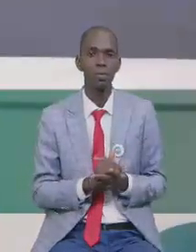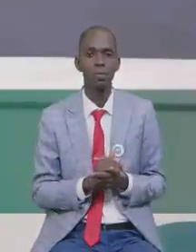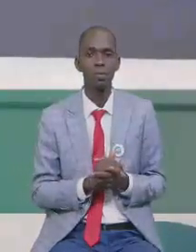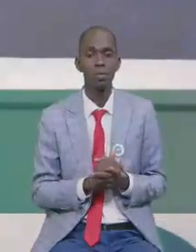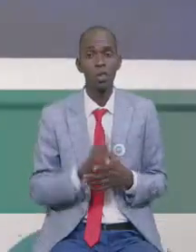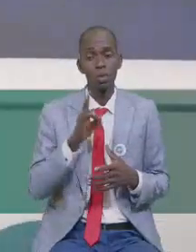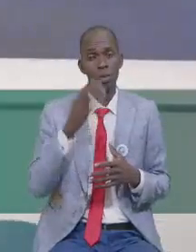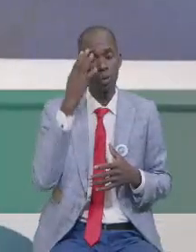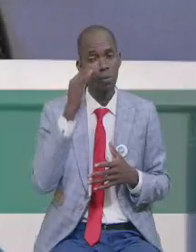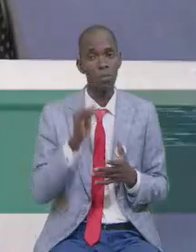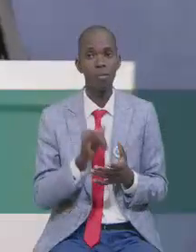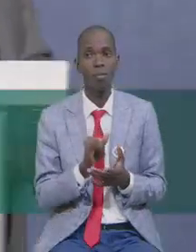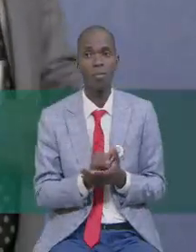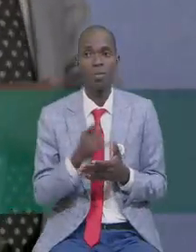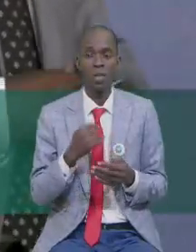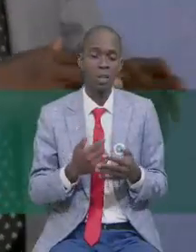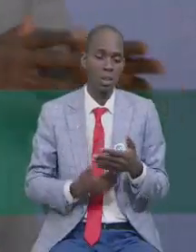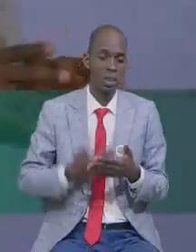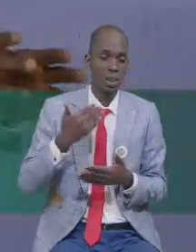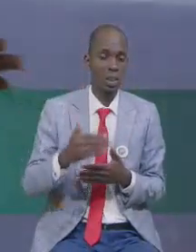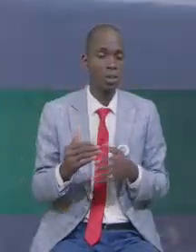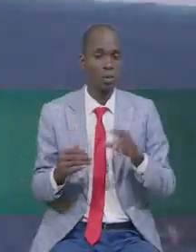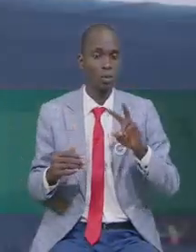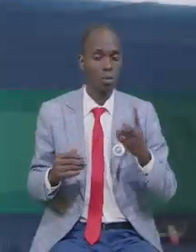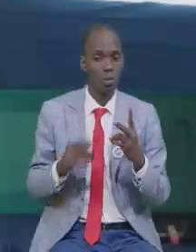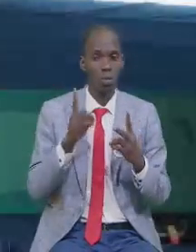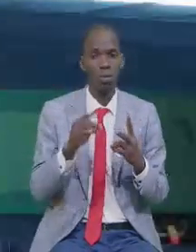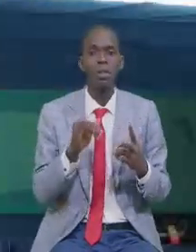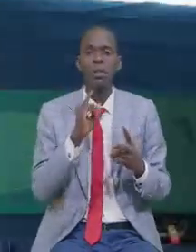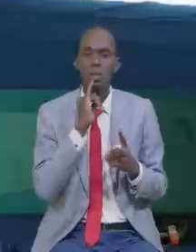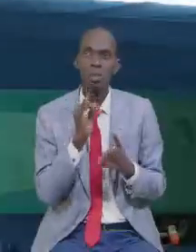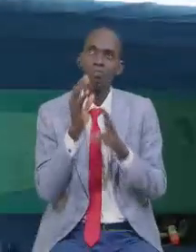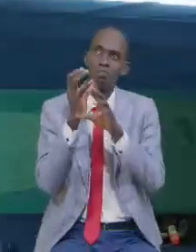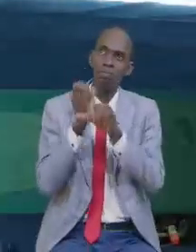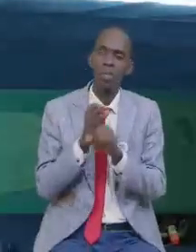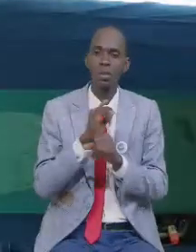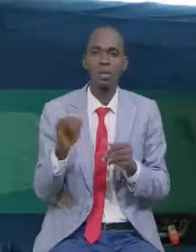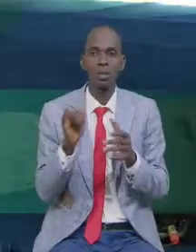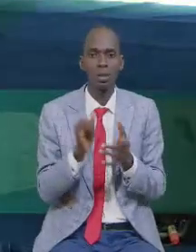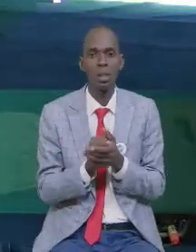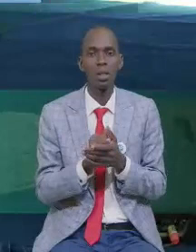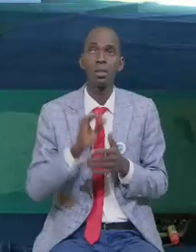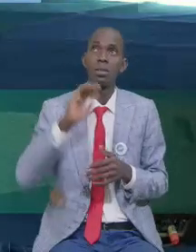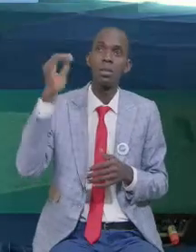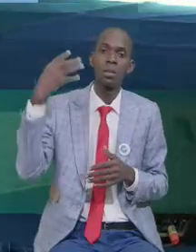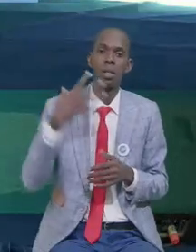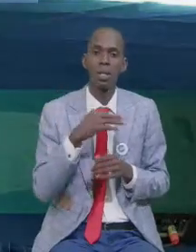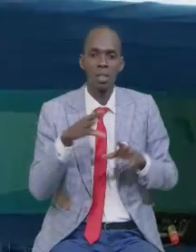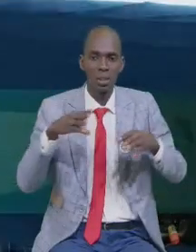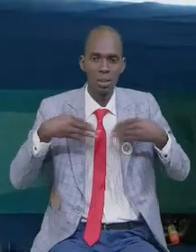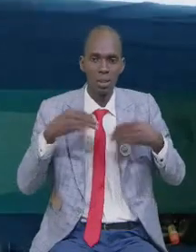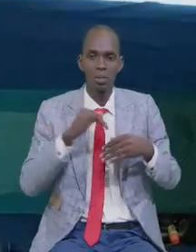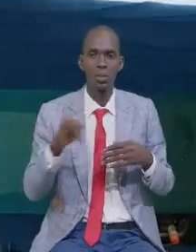Good. That the next one, accessing that grace, accepting that grace, that